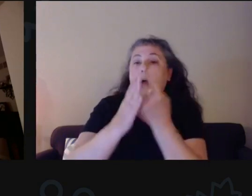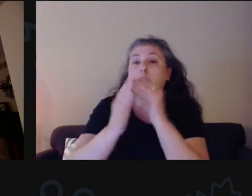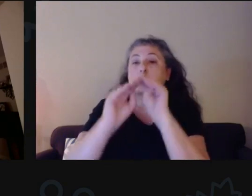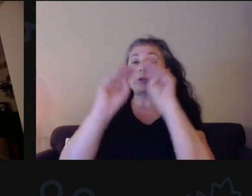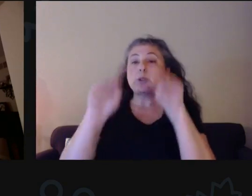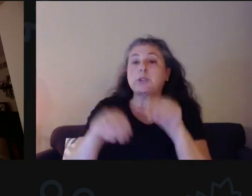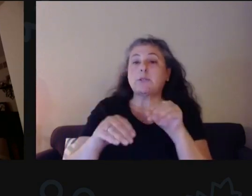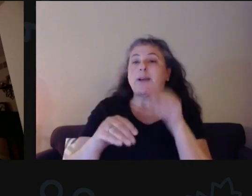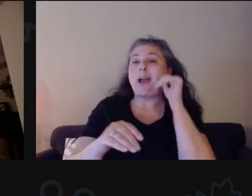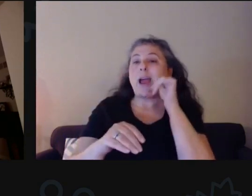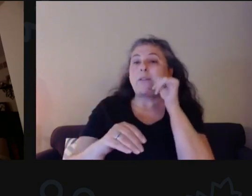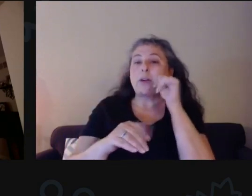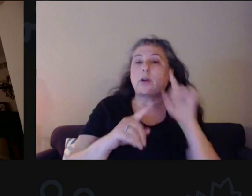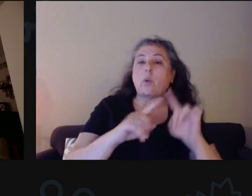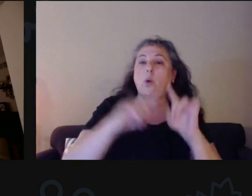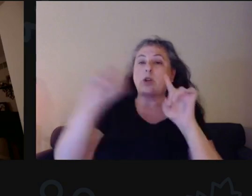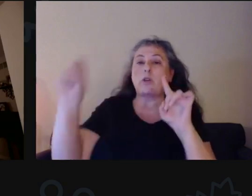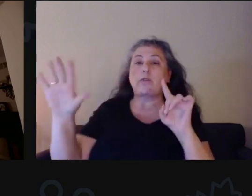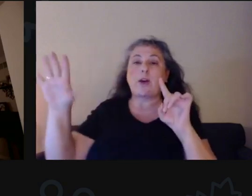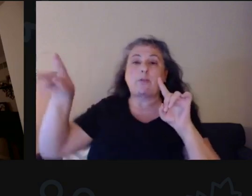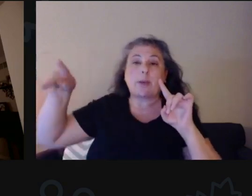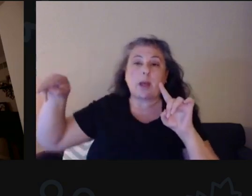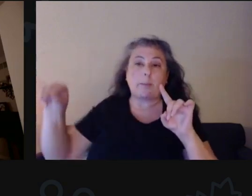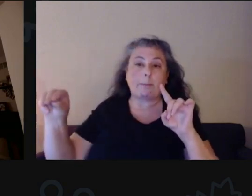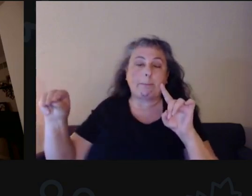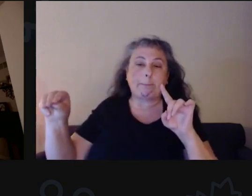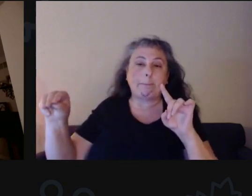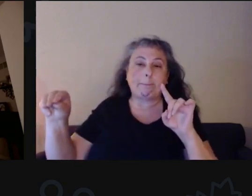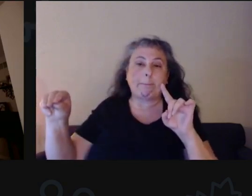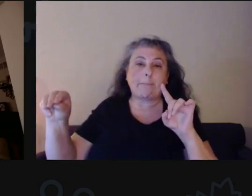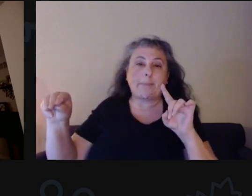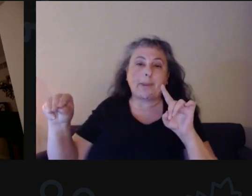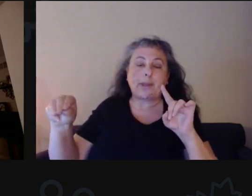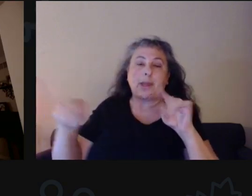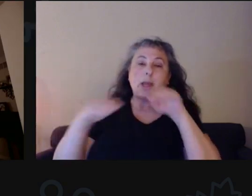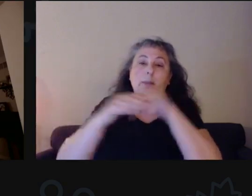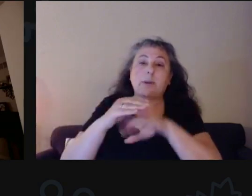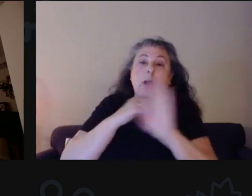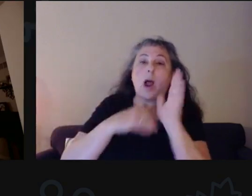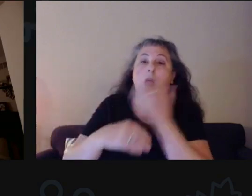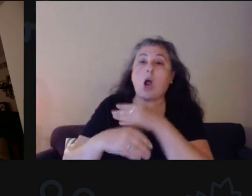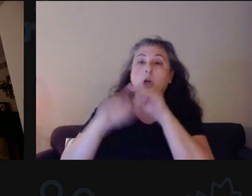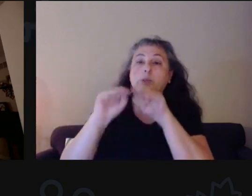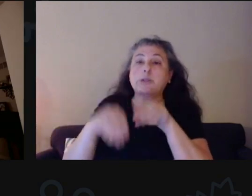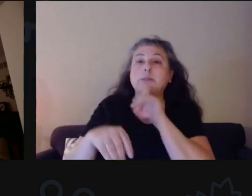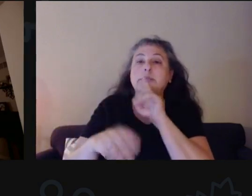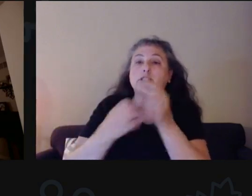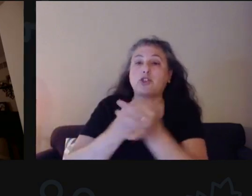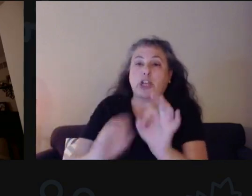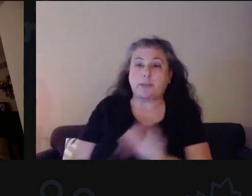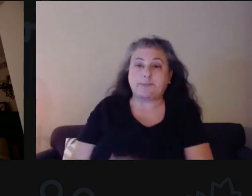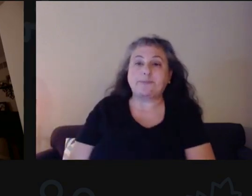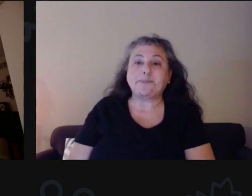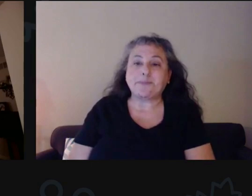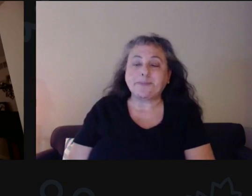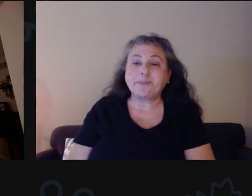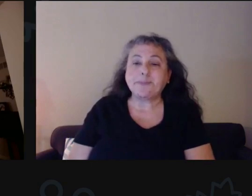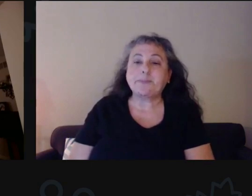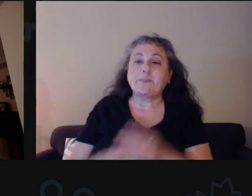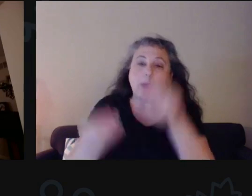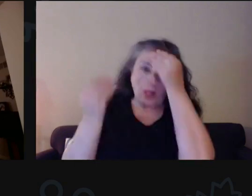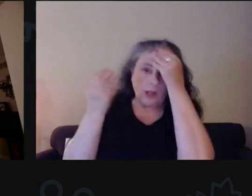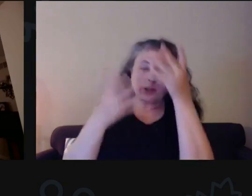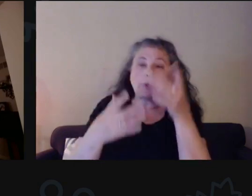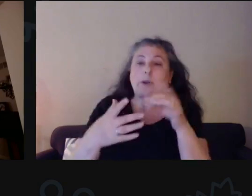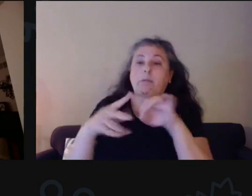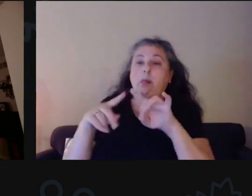open every day from 1 to 5 p.m. And as always, admission to our museum is free. Also did want to let you know about a